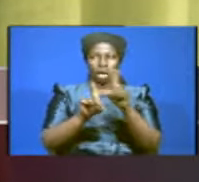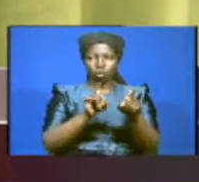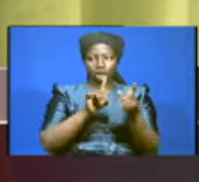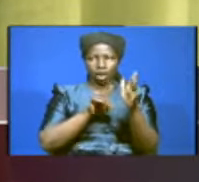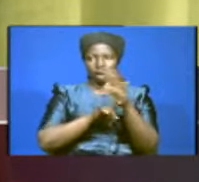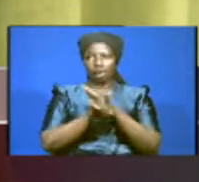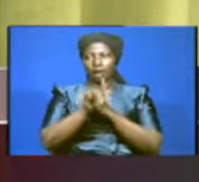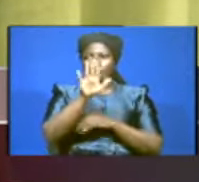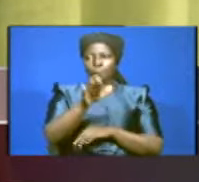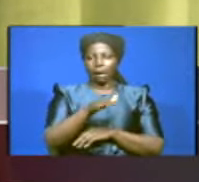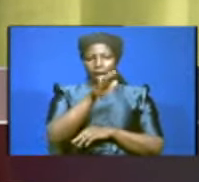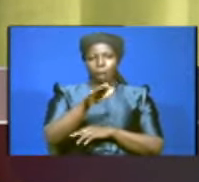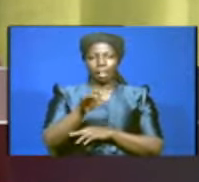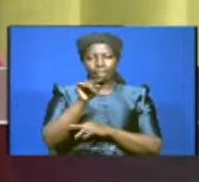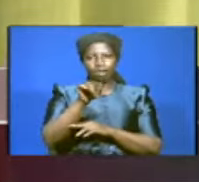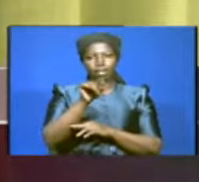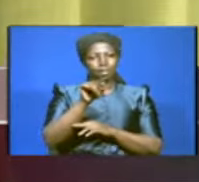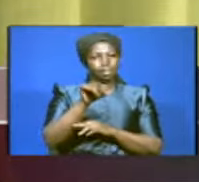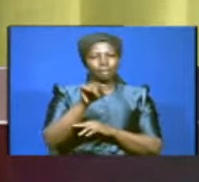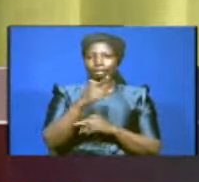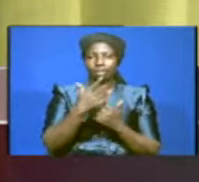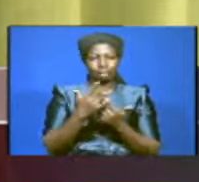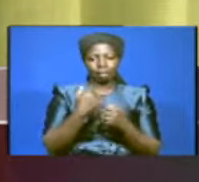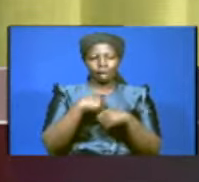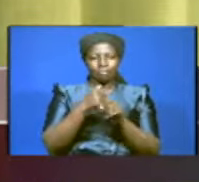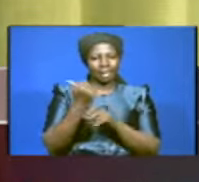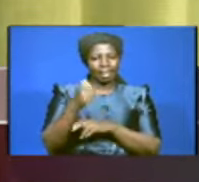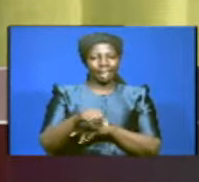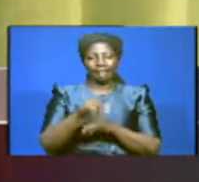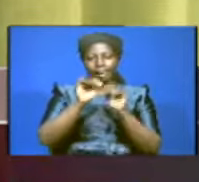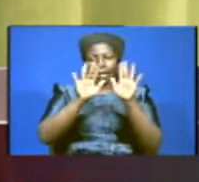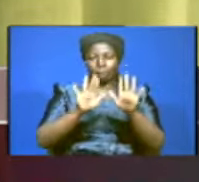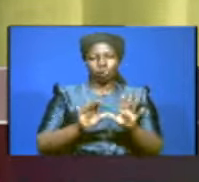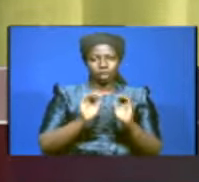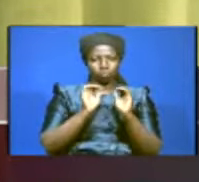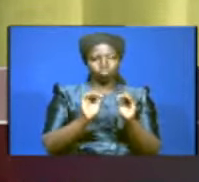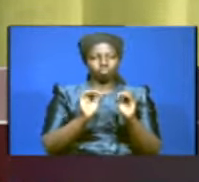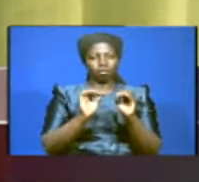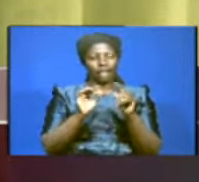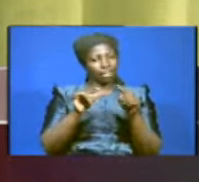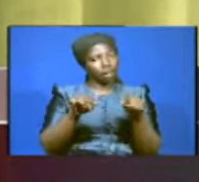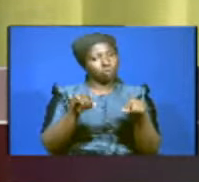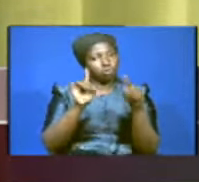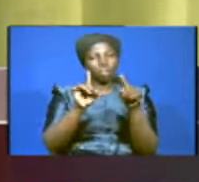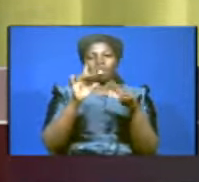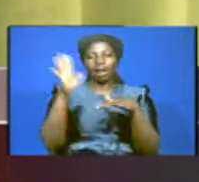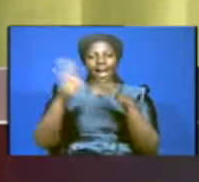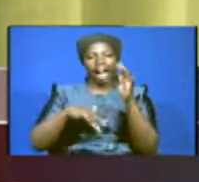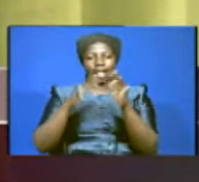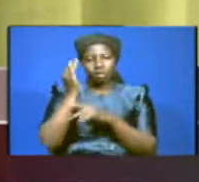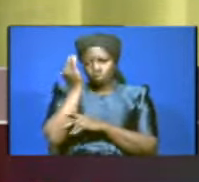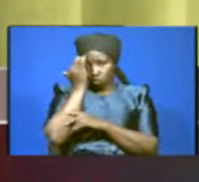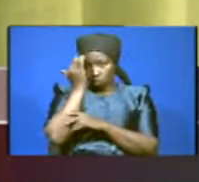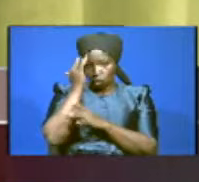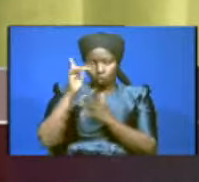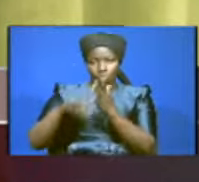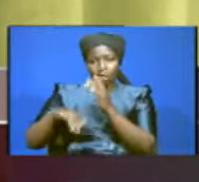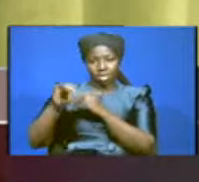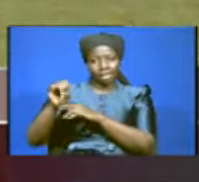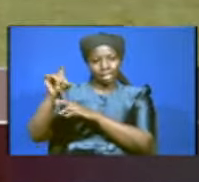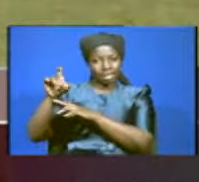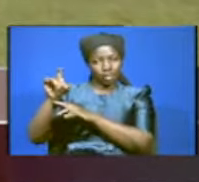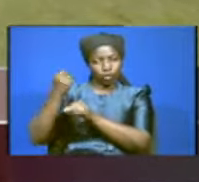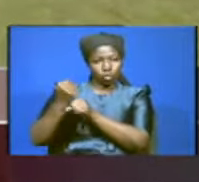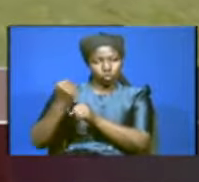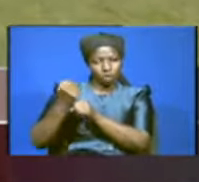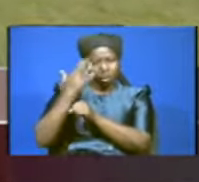make sense. And they have no way of knowing what the executive is doing because they are not members of the